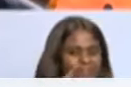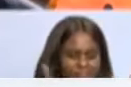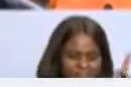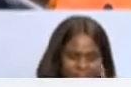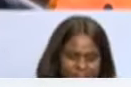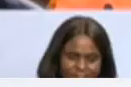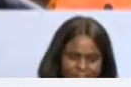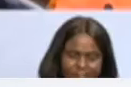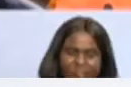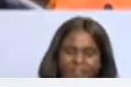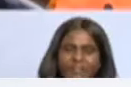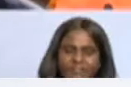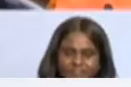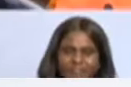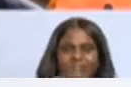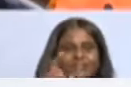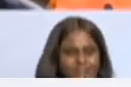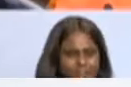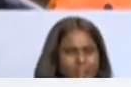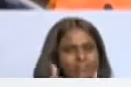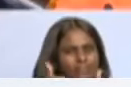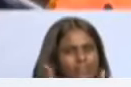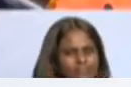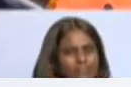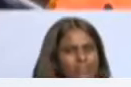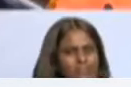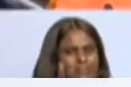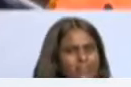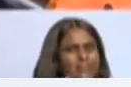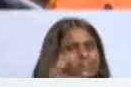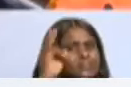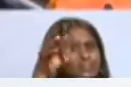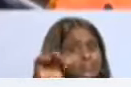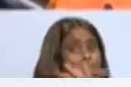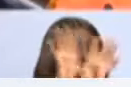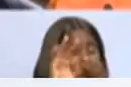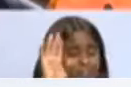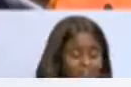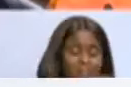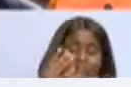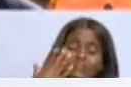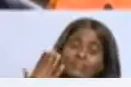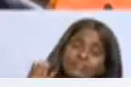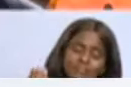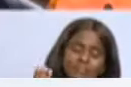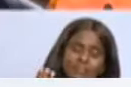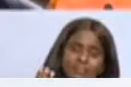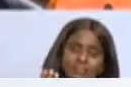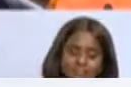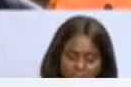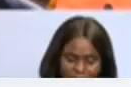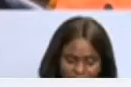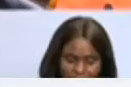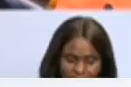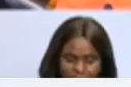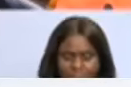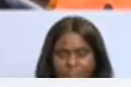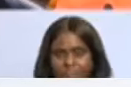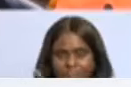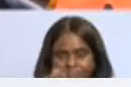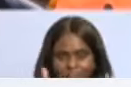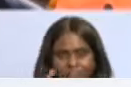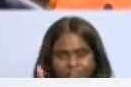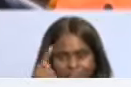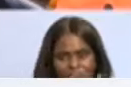now have a fair chance to a brighter future than ever before. Our young people are now